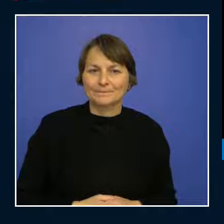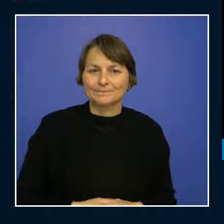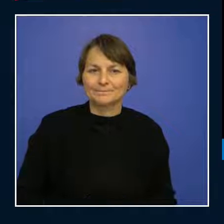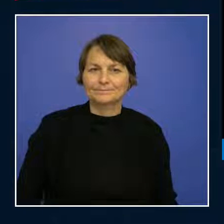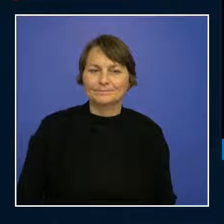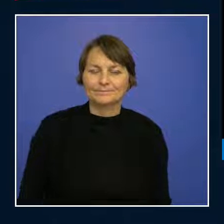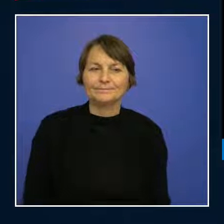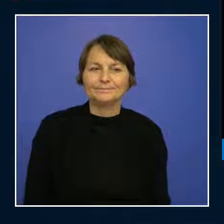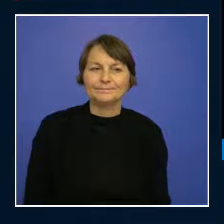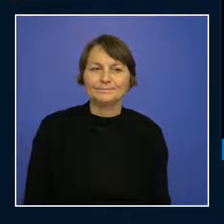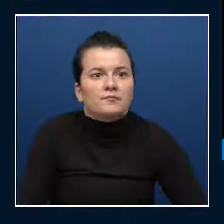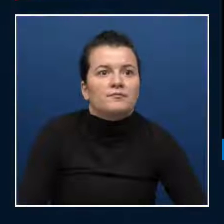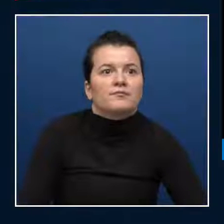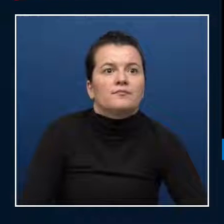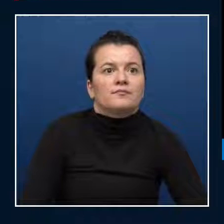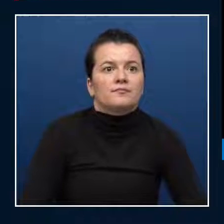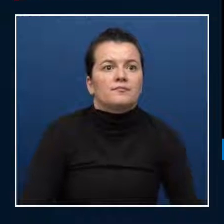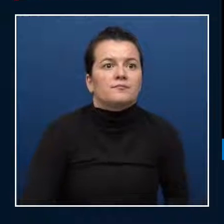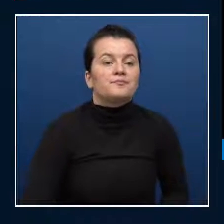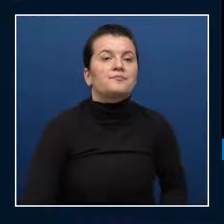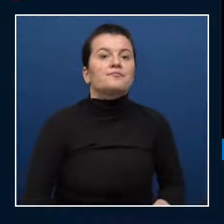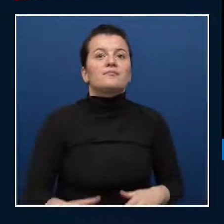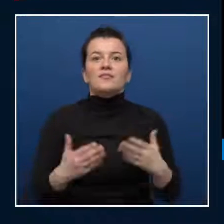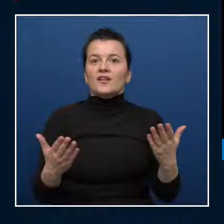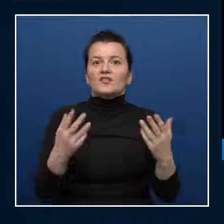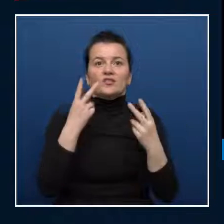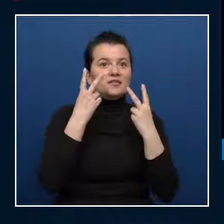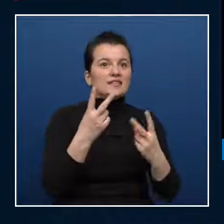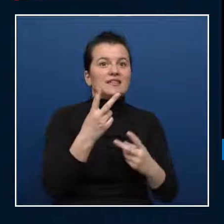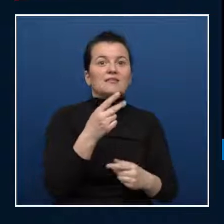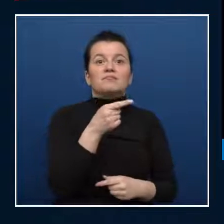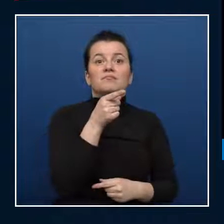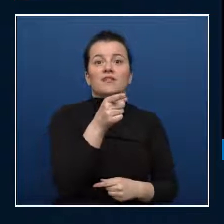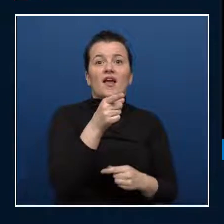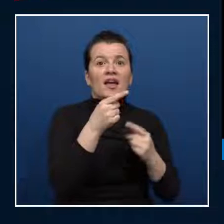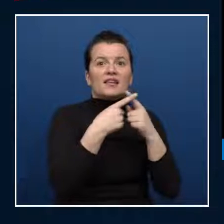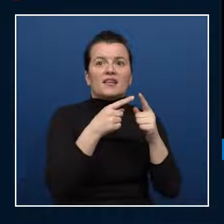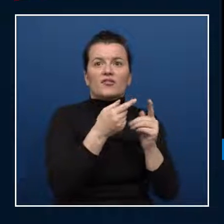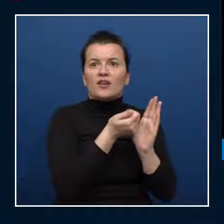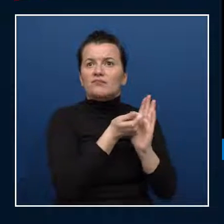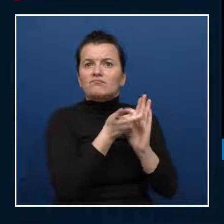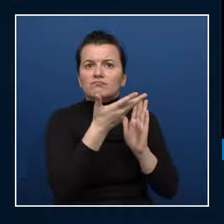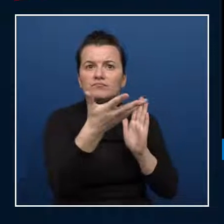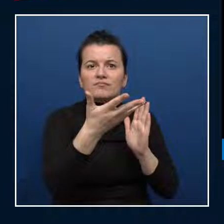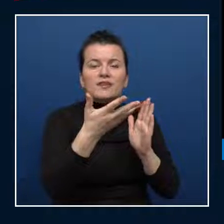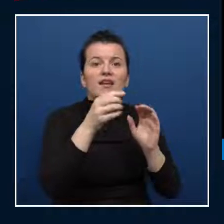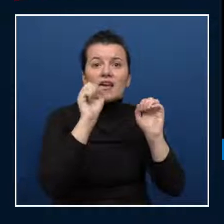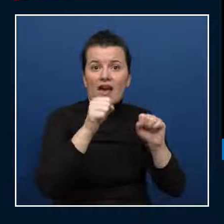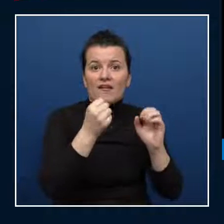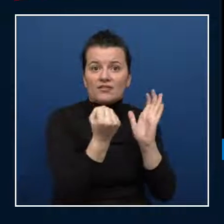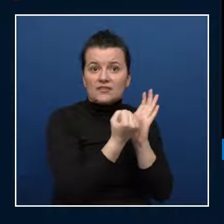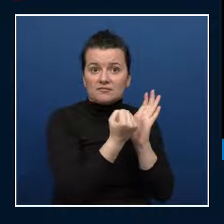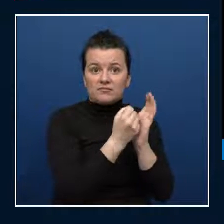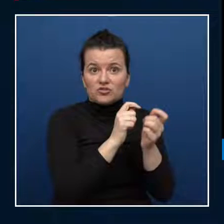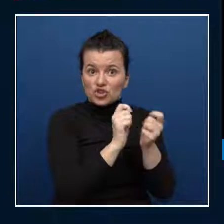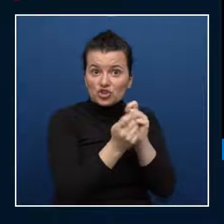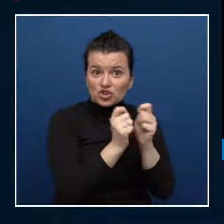SSL, termination, TLS, and certification management. So if you've got certificate chains happening within the travel or the